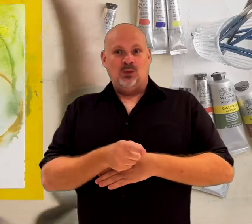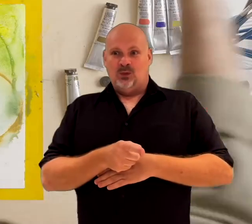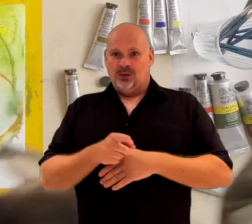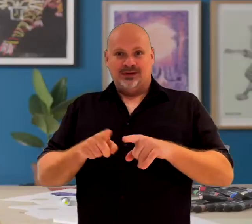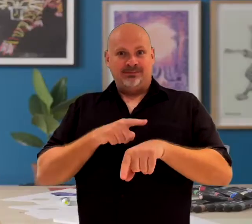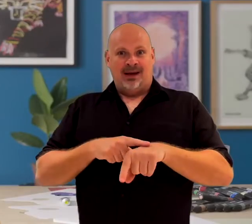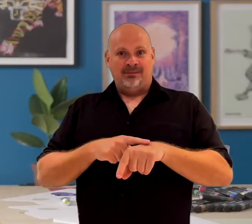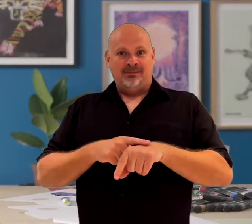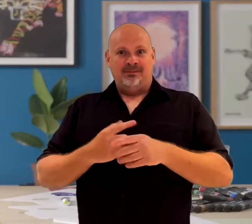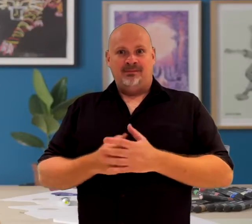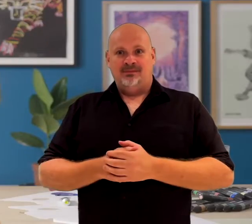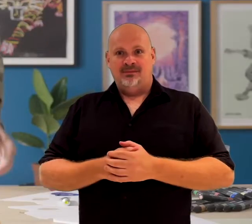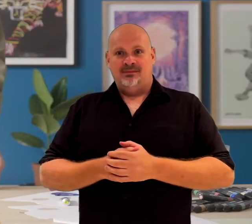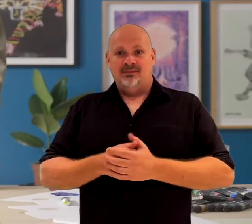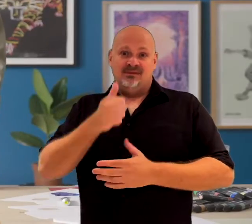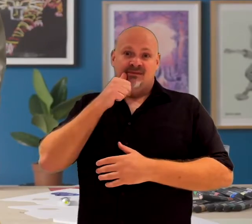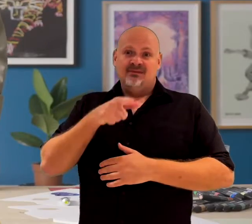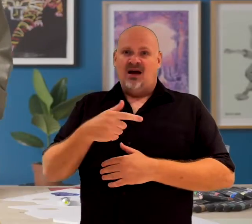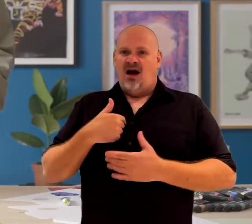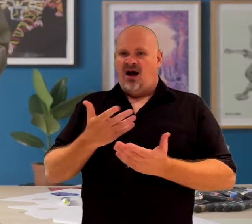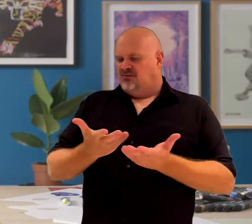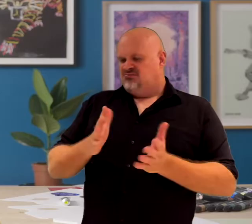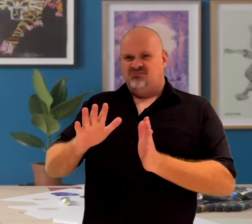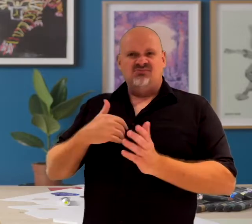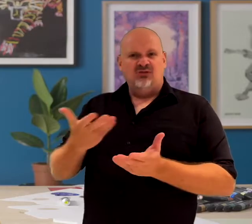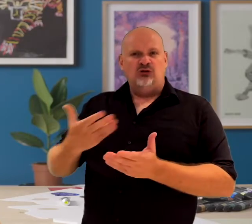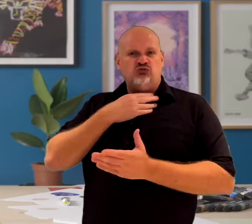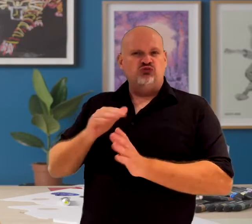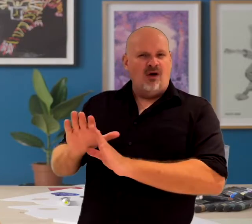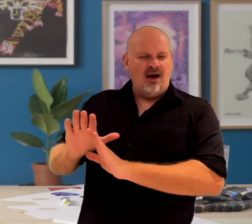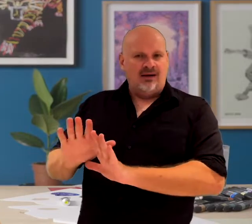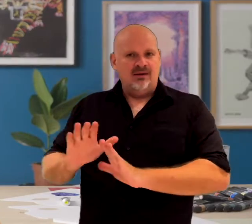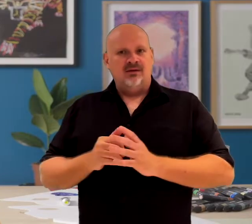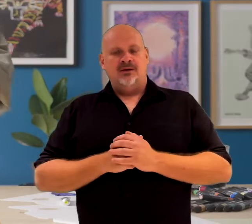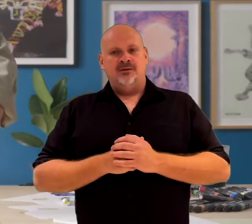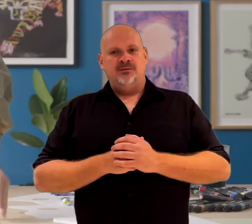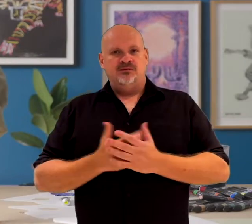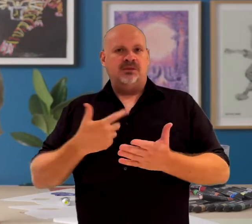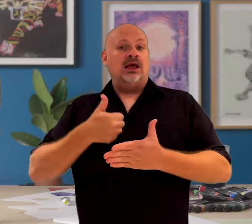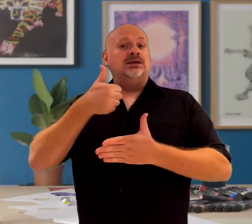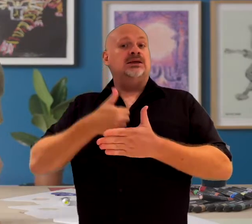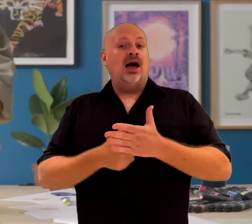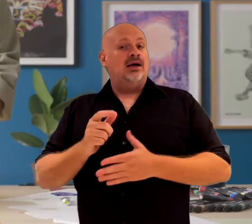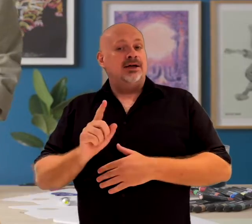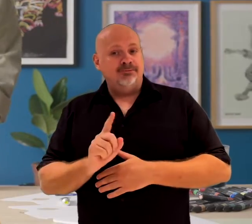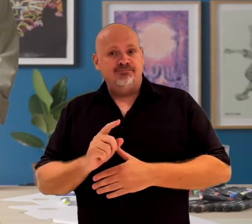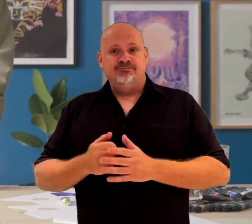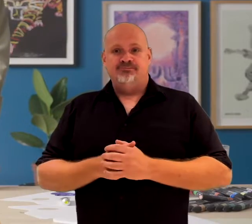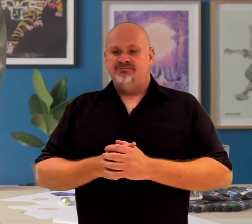say, oh, I'm going to put that over here to dry, okay? And then start other ones, and just let those